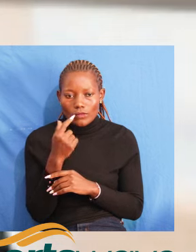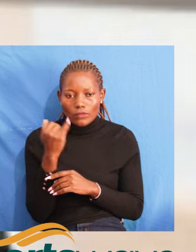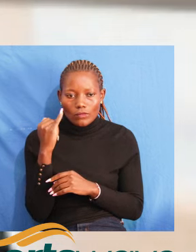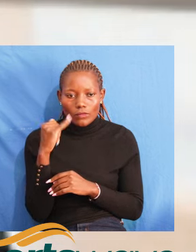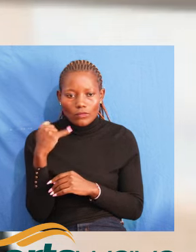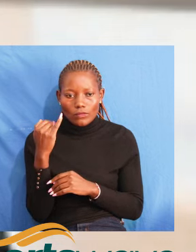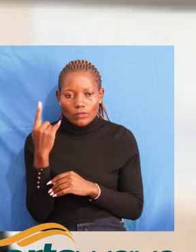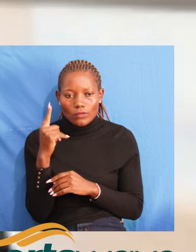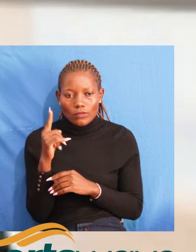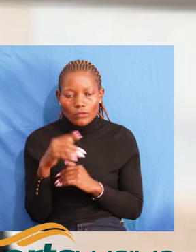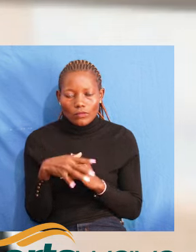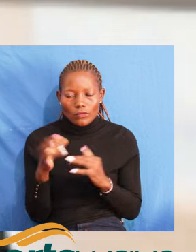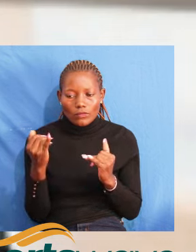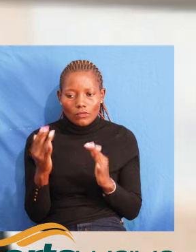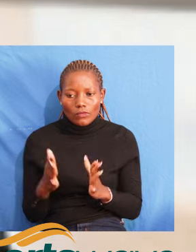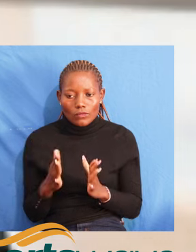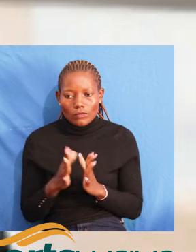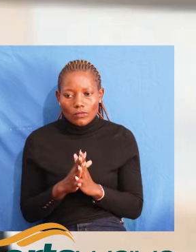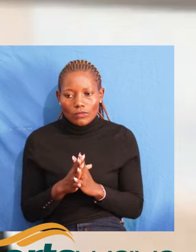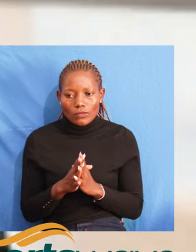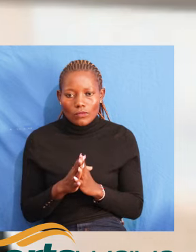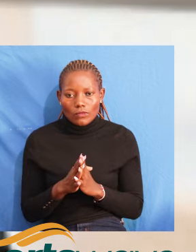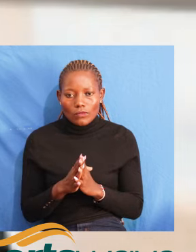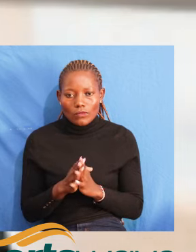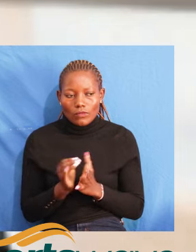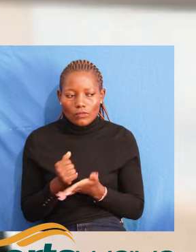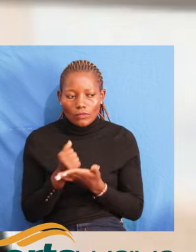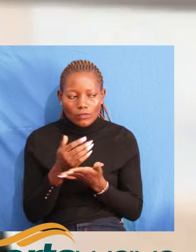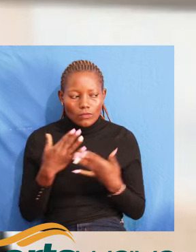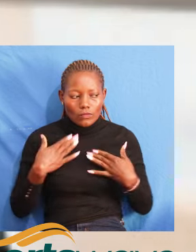for cleansing the body.